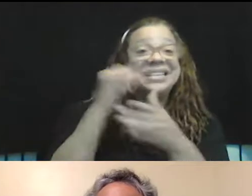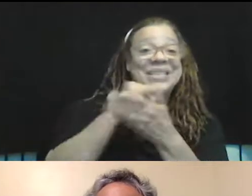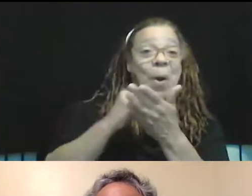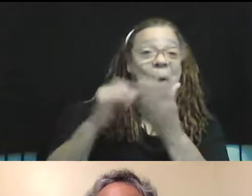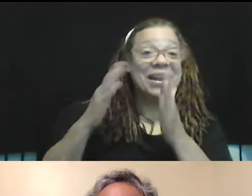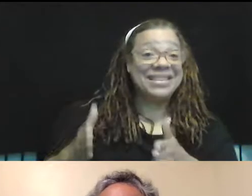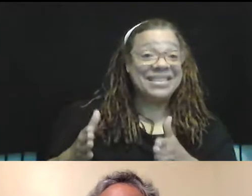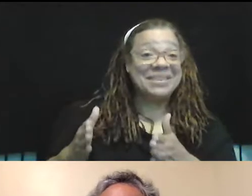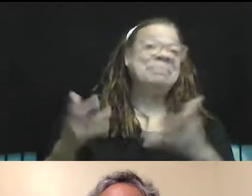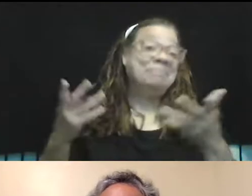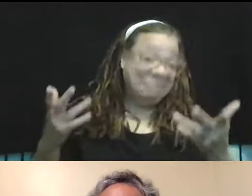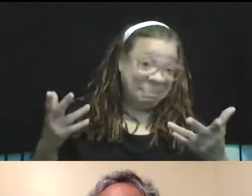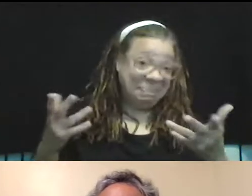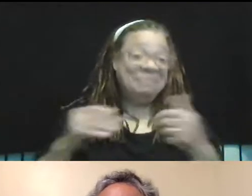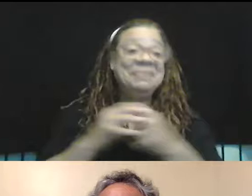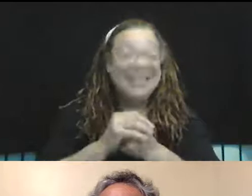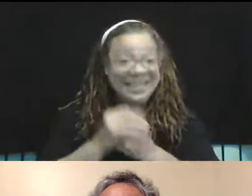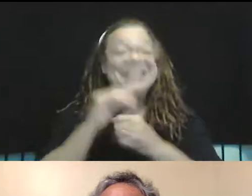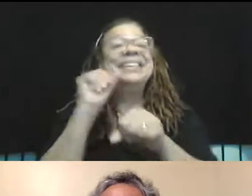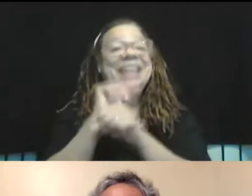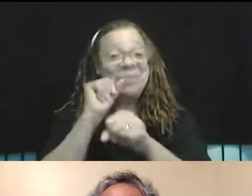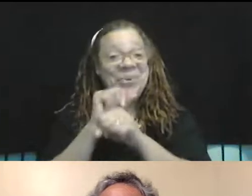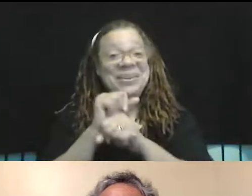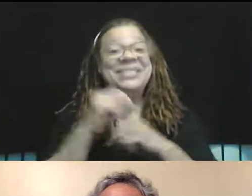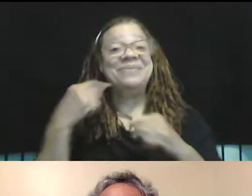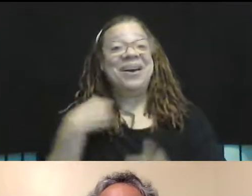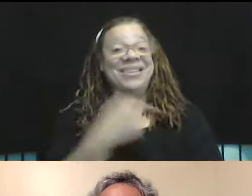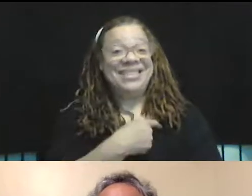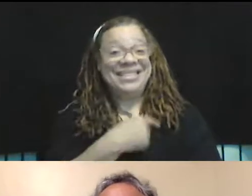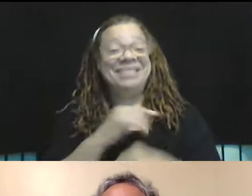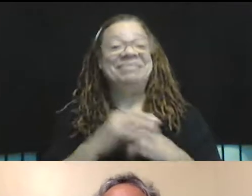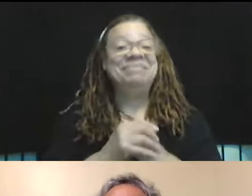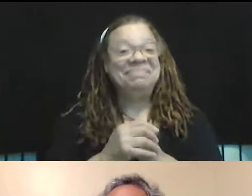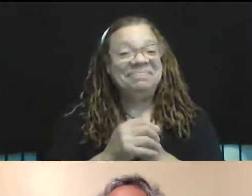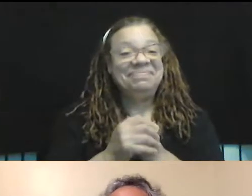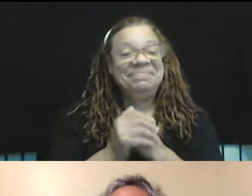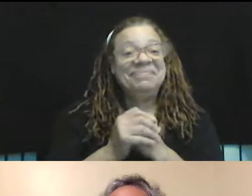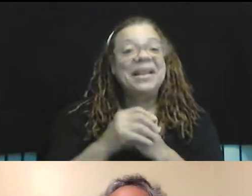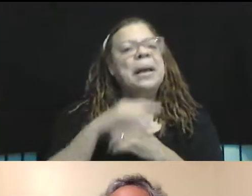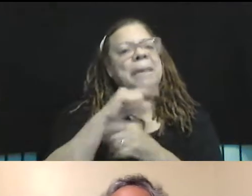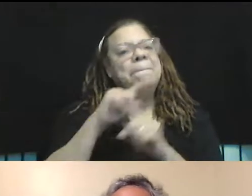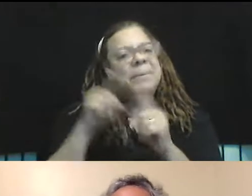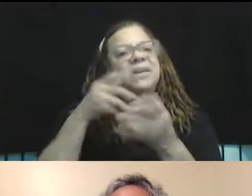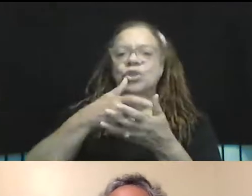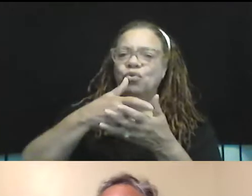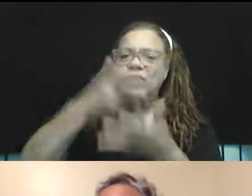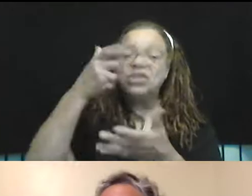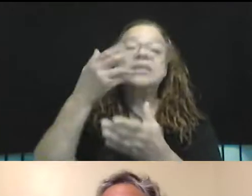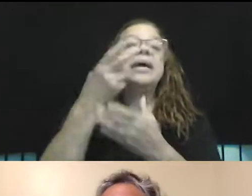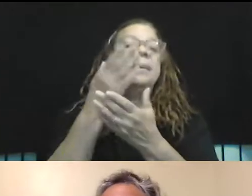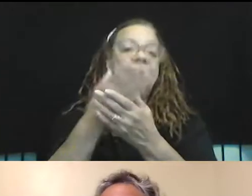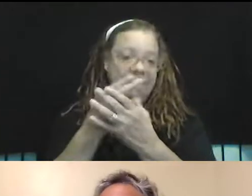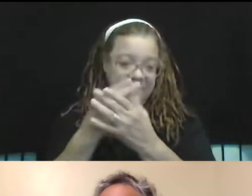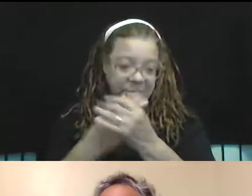Yeah. That works. yeah. But there's a richness in both fields that we can